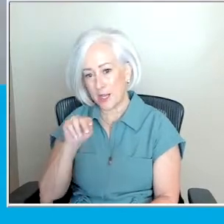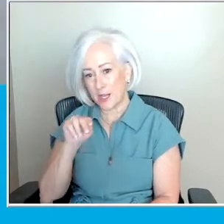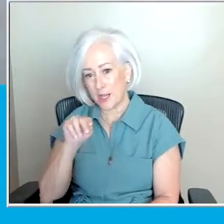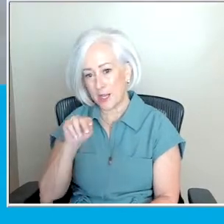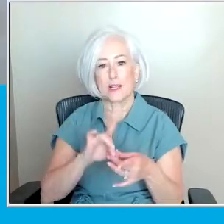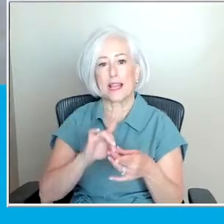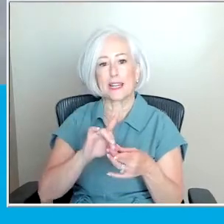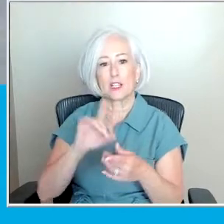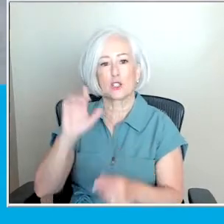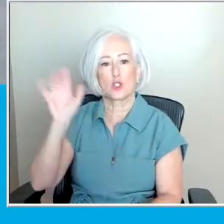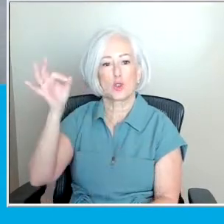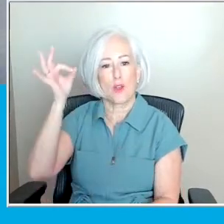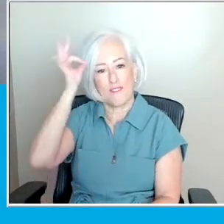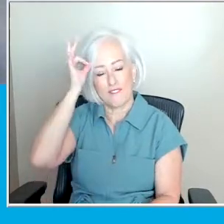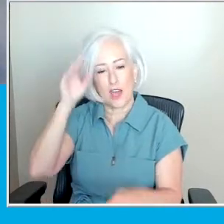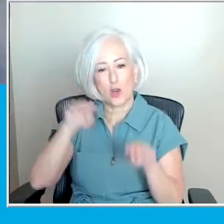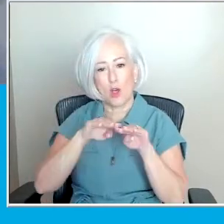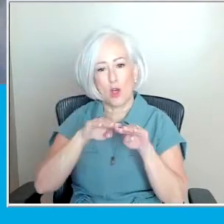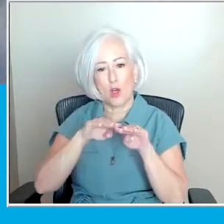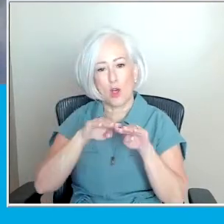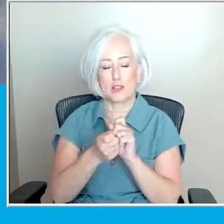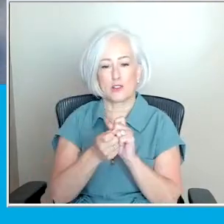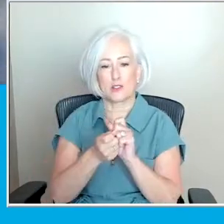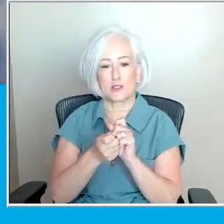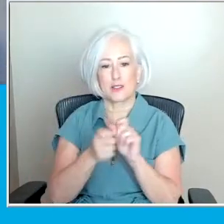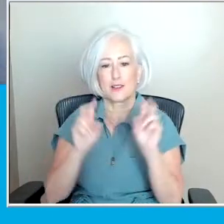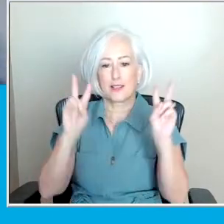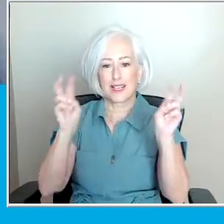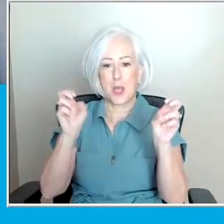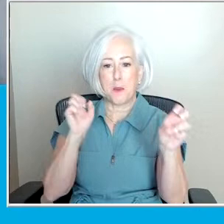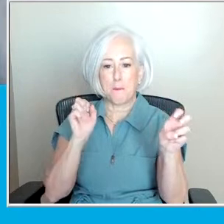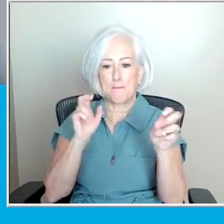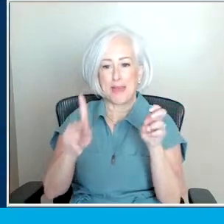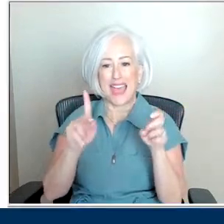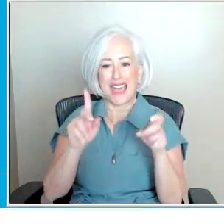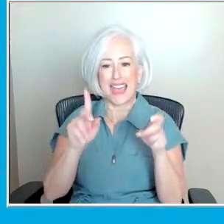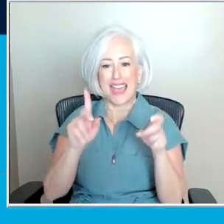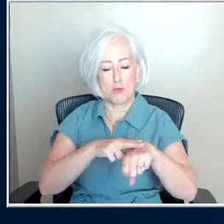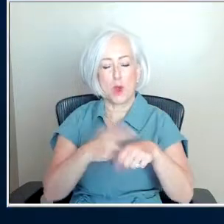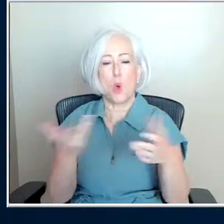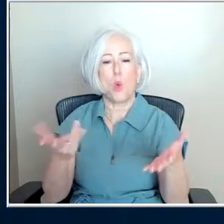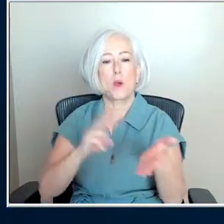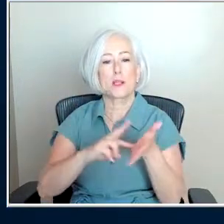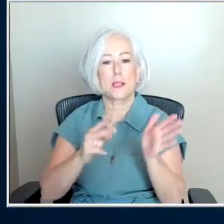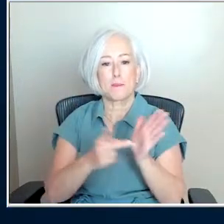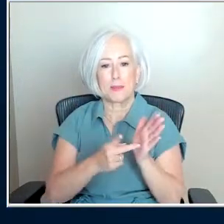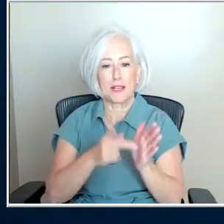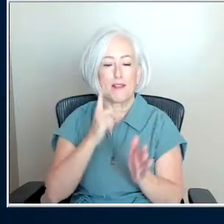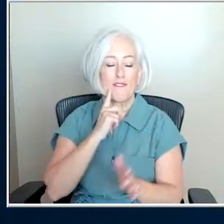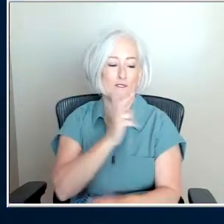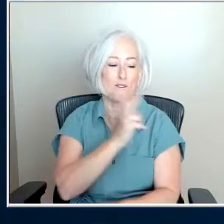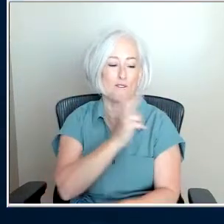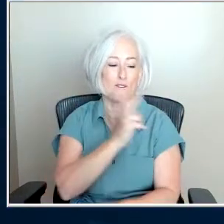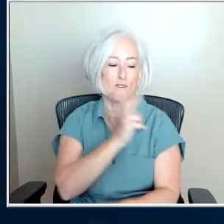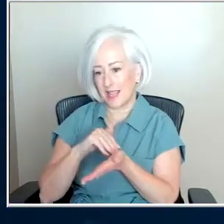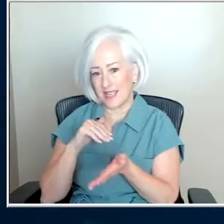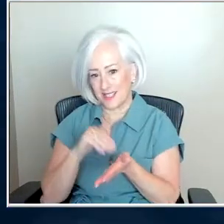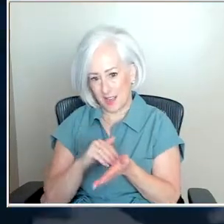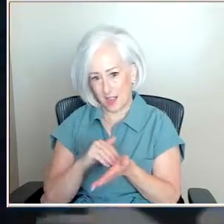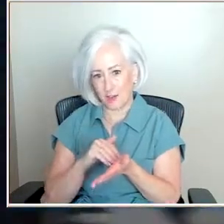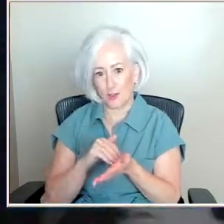What back to normal means for patients, providers, and the future of vaccines. Wednesday at 8 a.m.